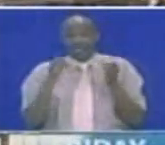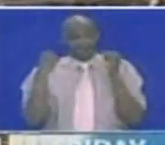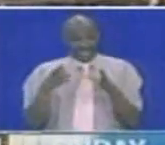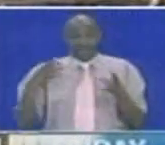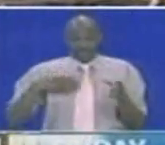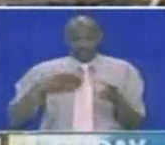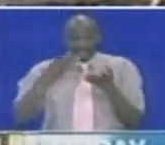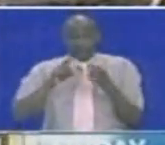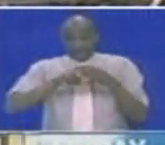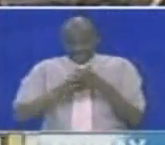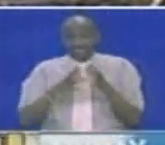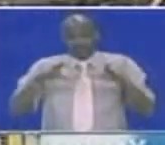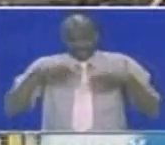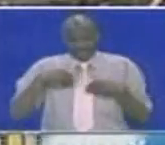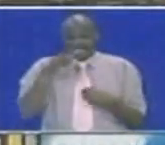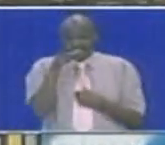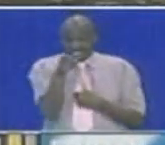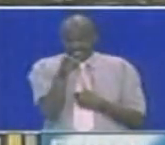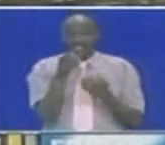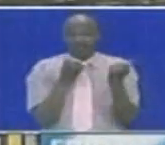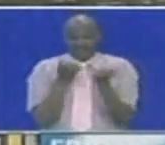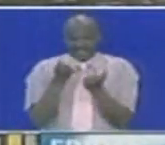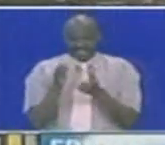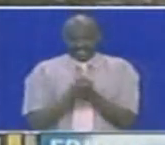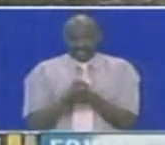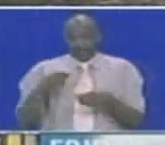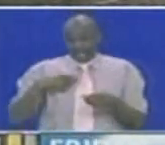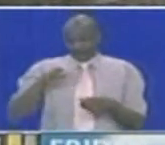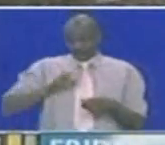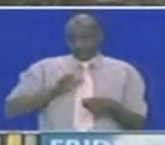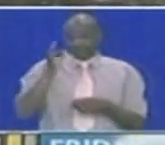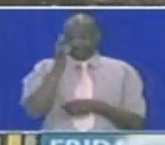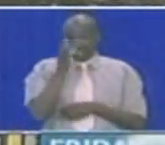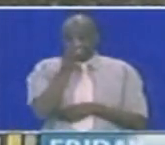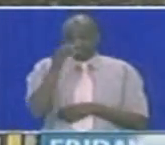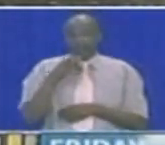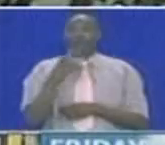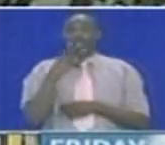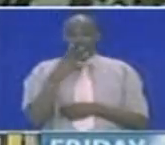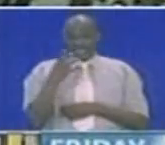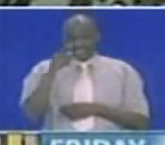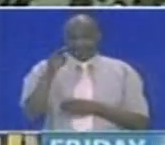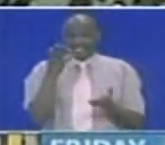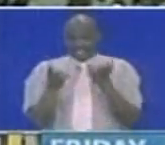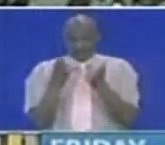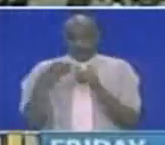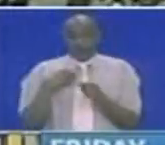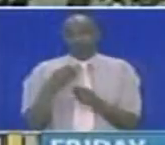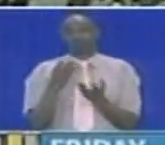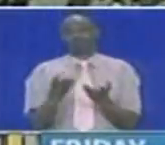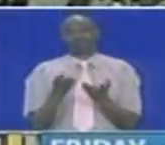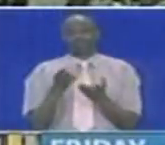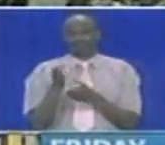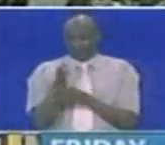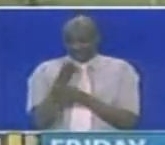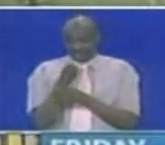are embracing this new moneymaker that sees Mundia Mukafara from Nyeri earn about 400 shillings per kilogram of his mudfish. He